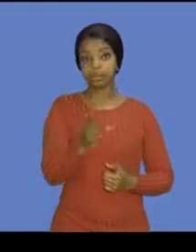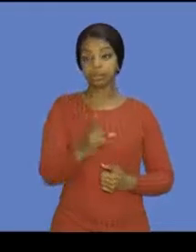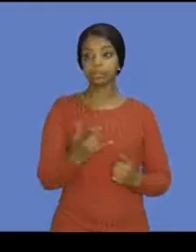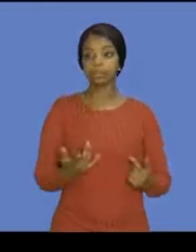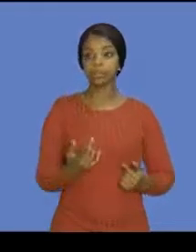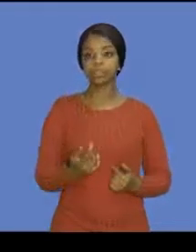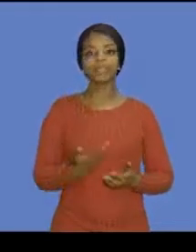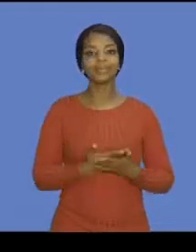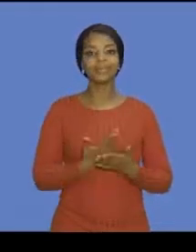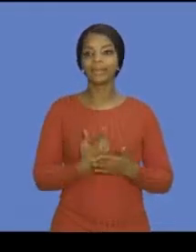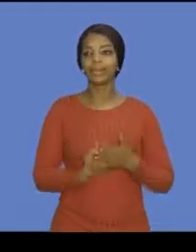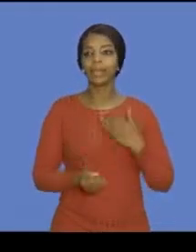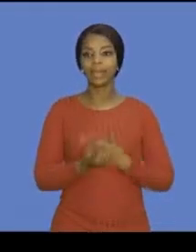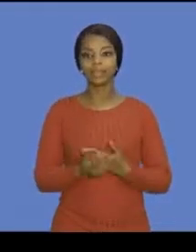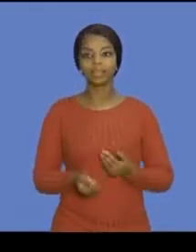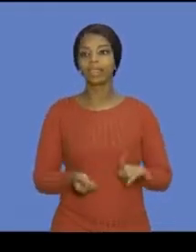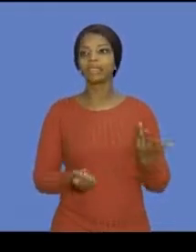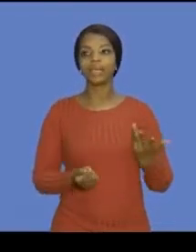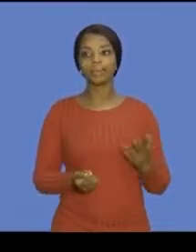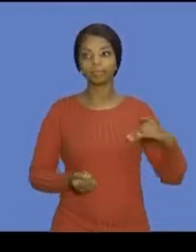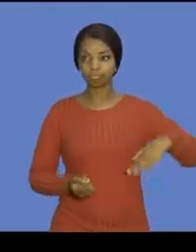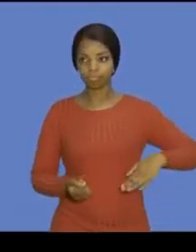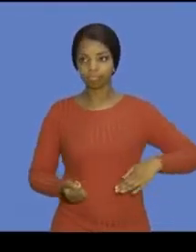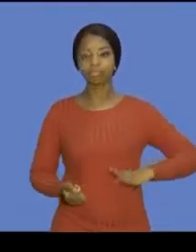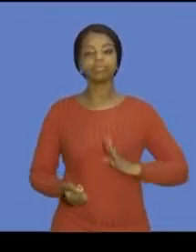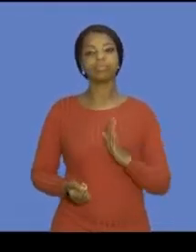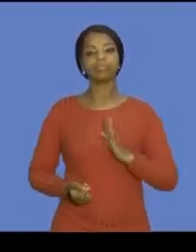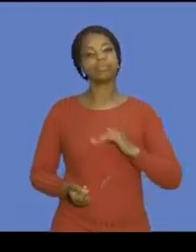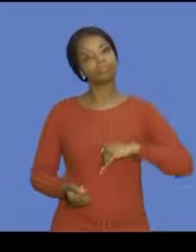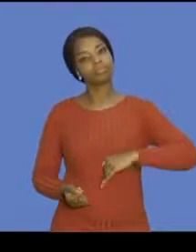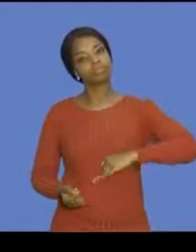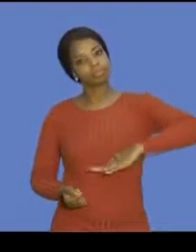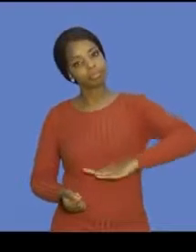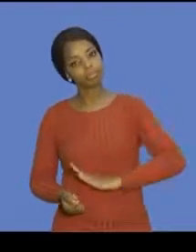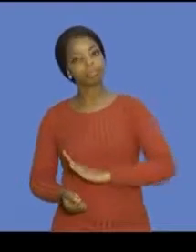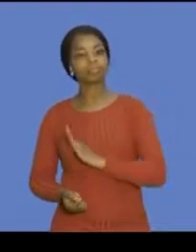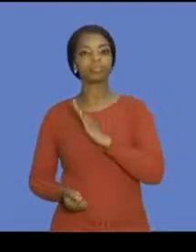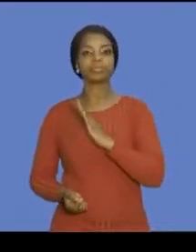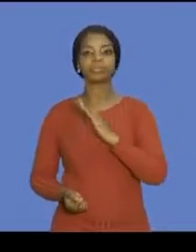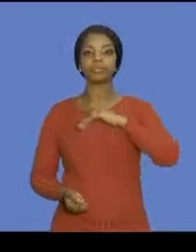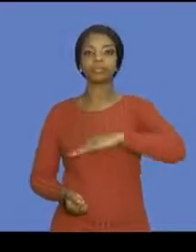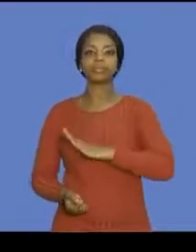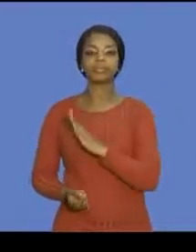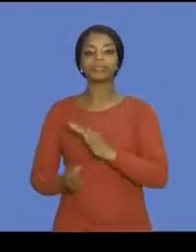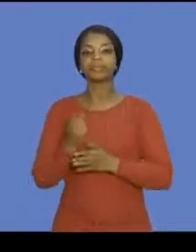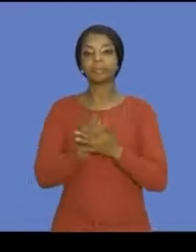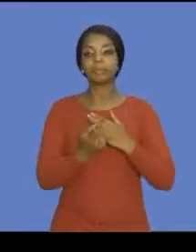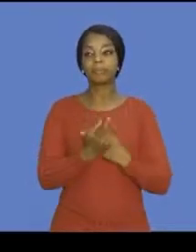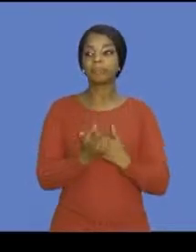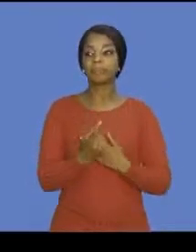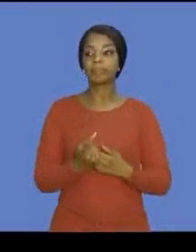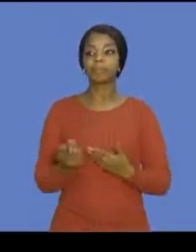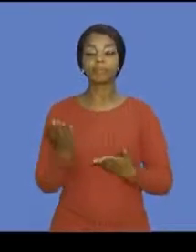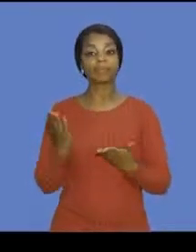we can have it as a linear. At one point, we can have it as an exponential. At one point, we can even have it as a parabolic, which is the